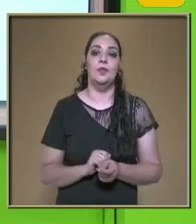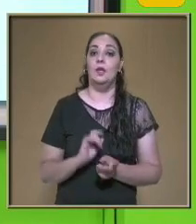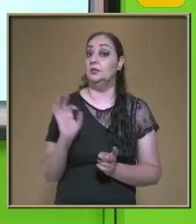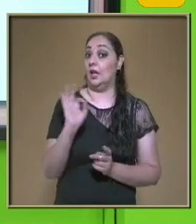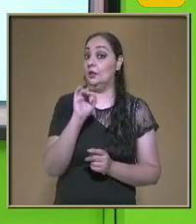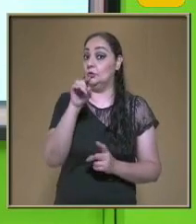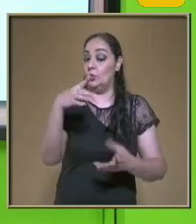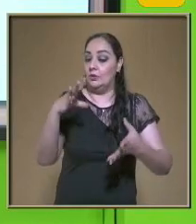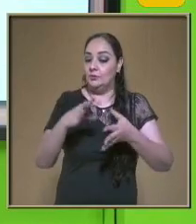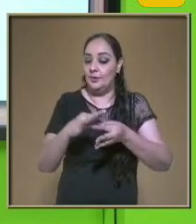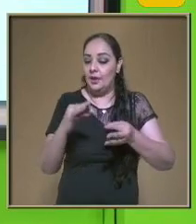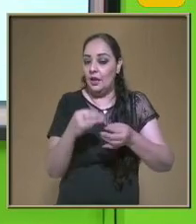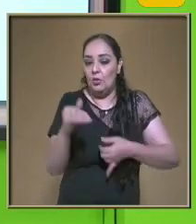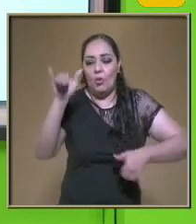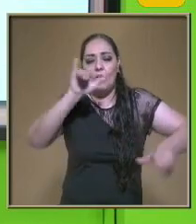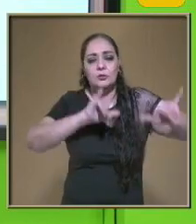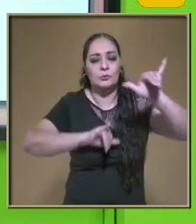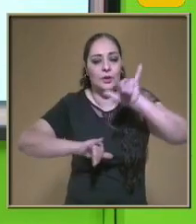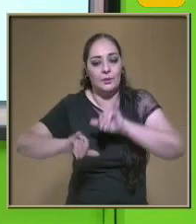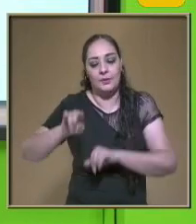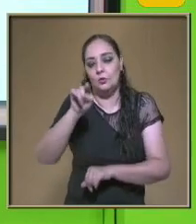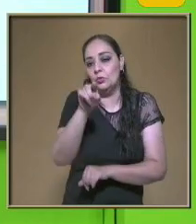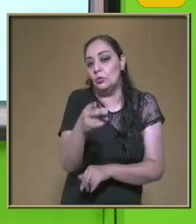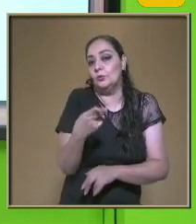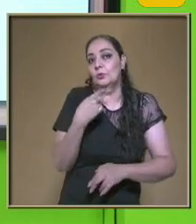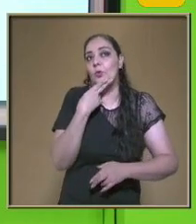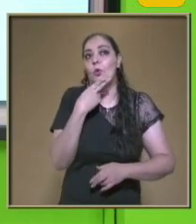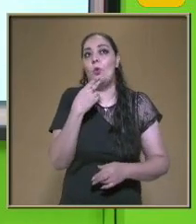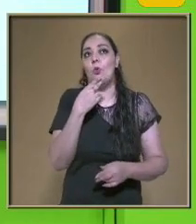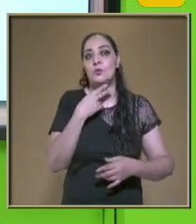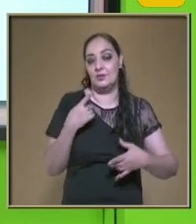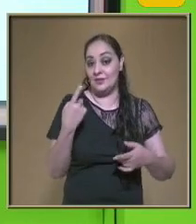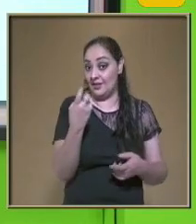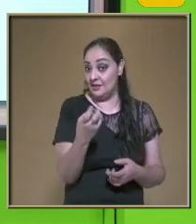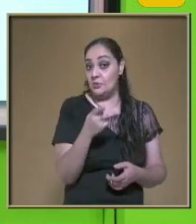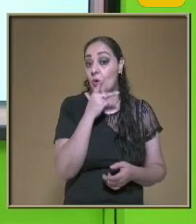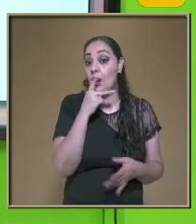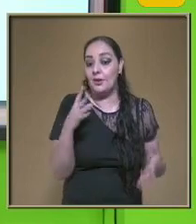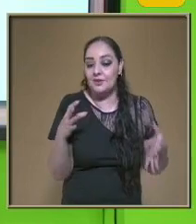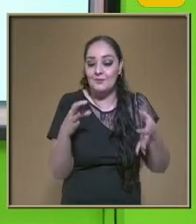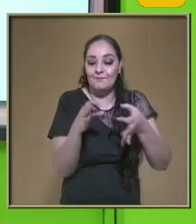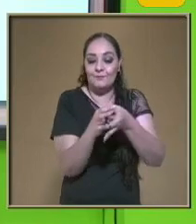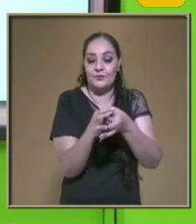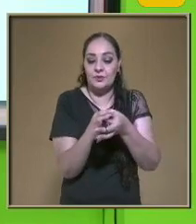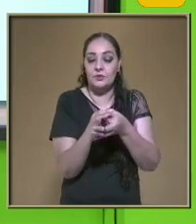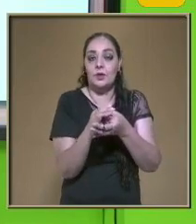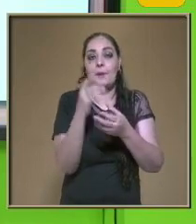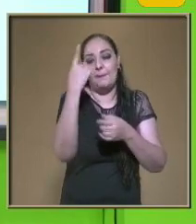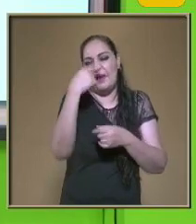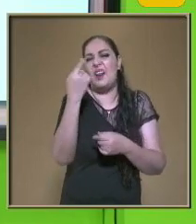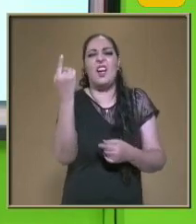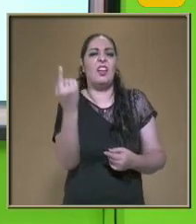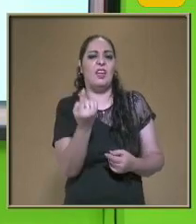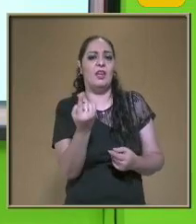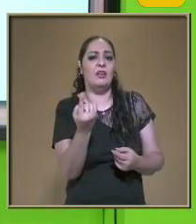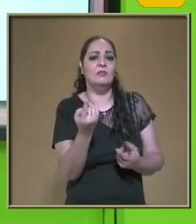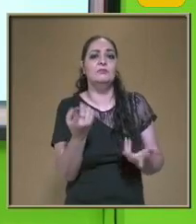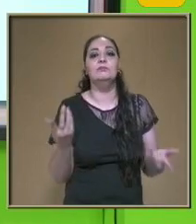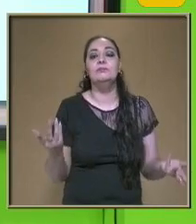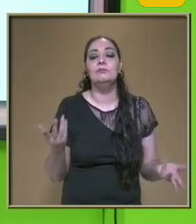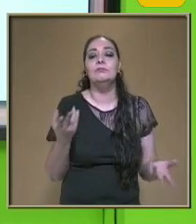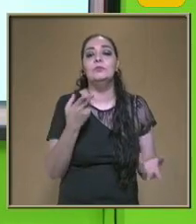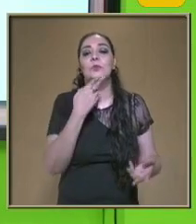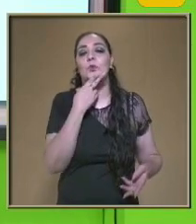are describing an experiment, you use these connectors. And what is the objective? The objective